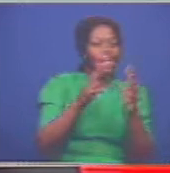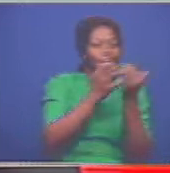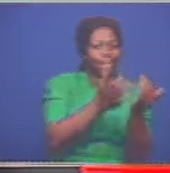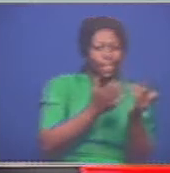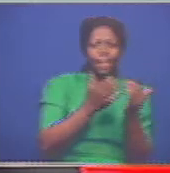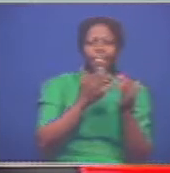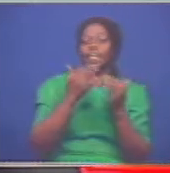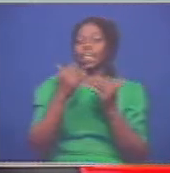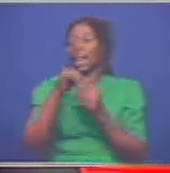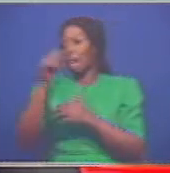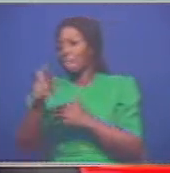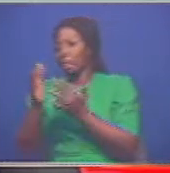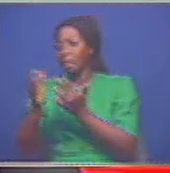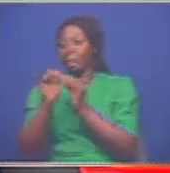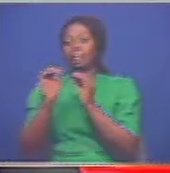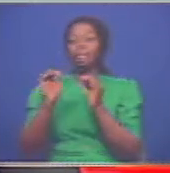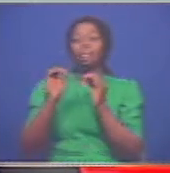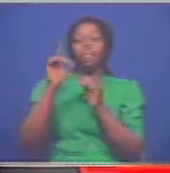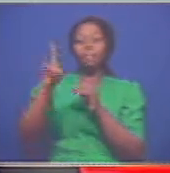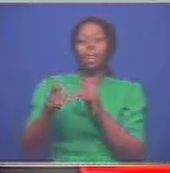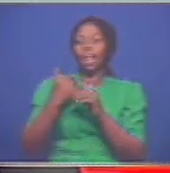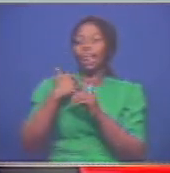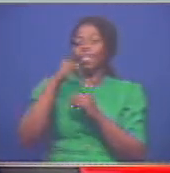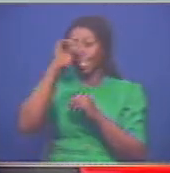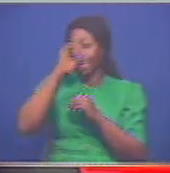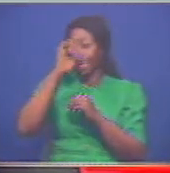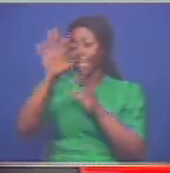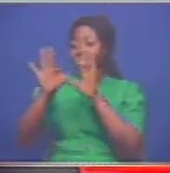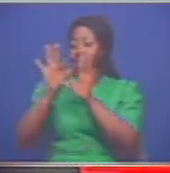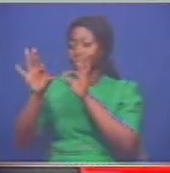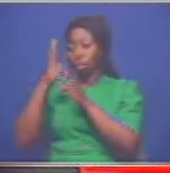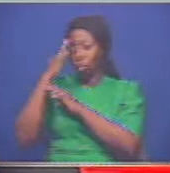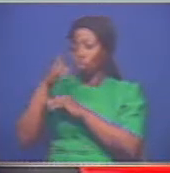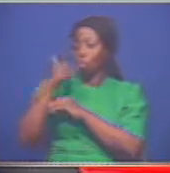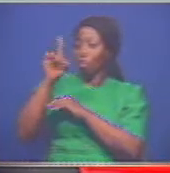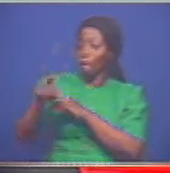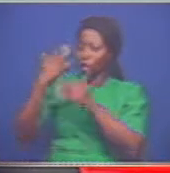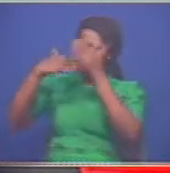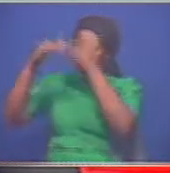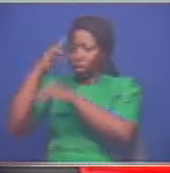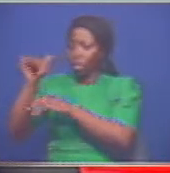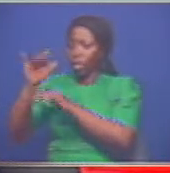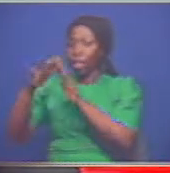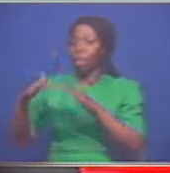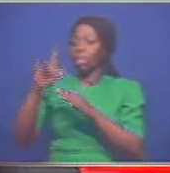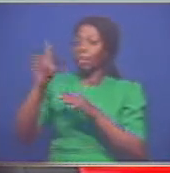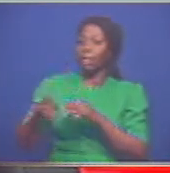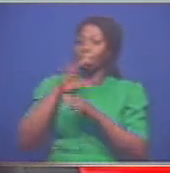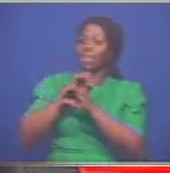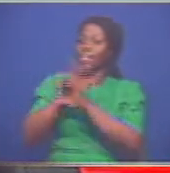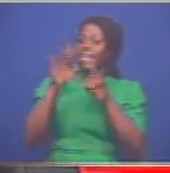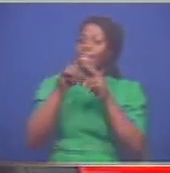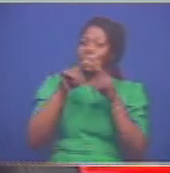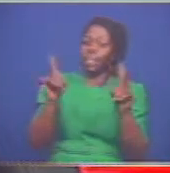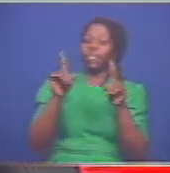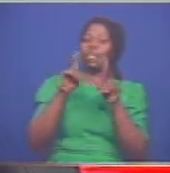very serious criteria to know who can qualify for these houses, and it has to be very clear from the beginning so that we don't have